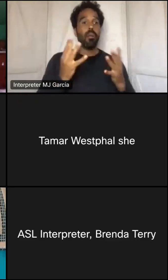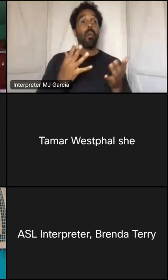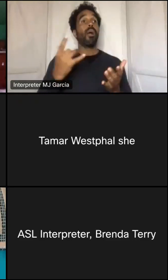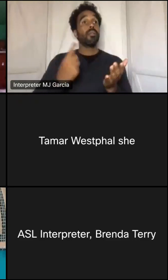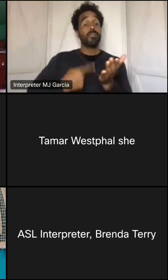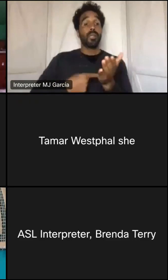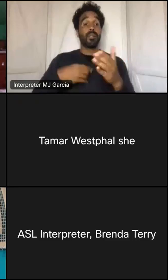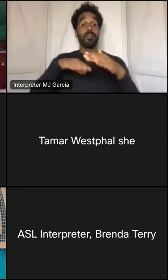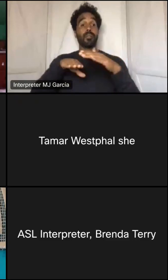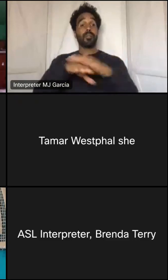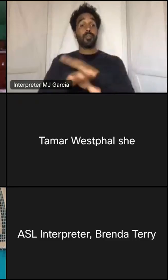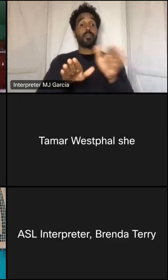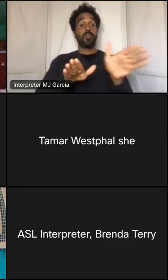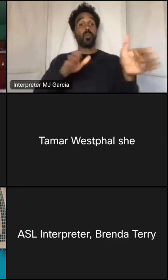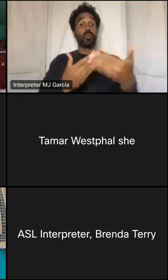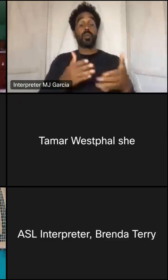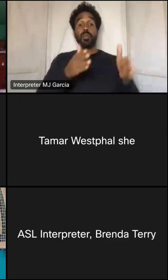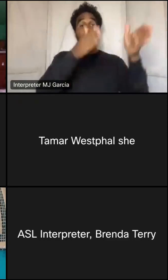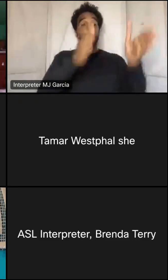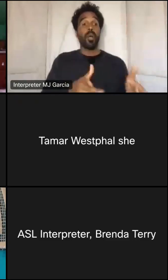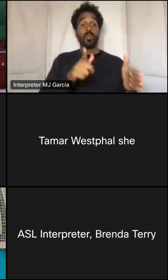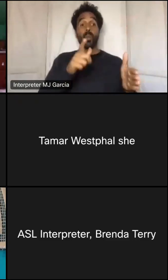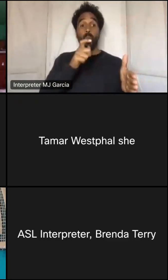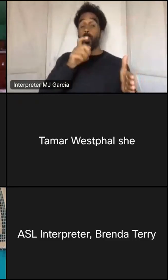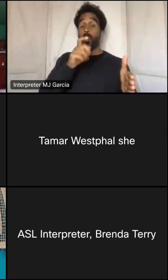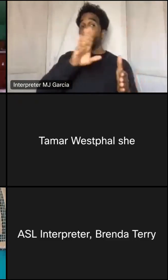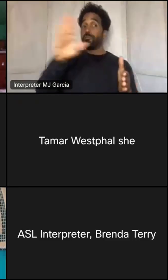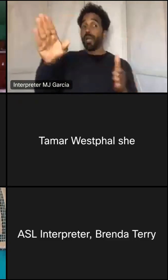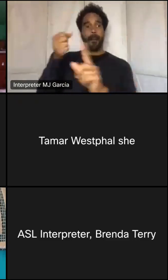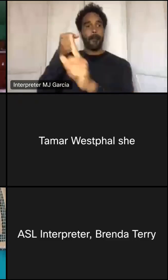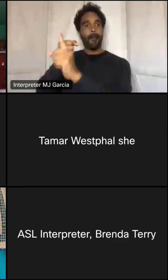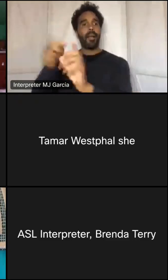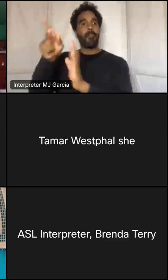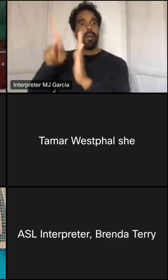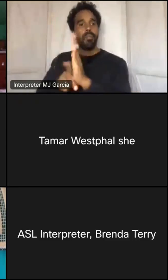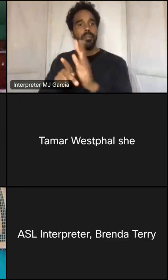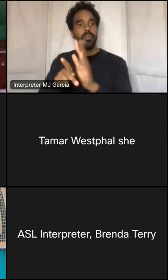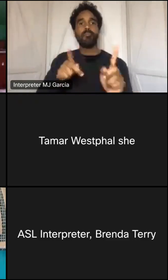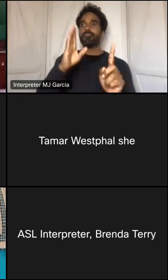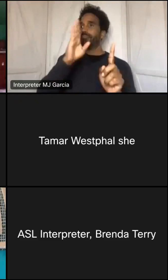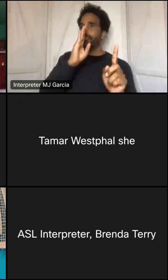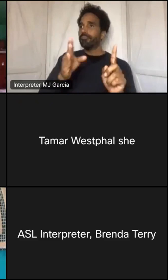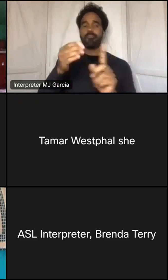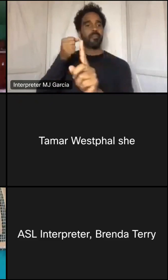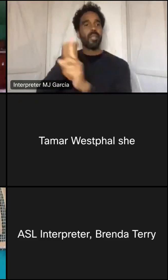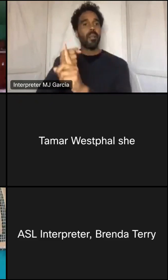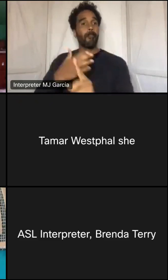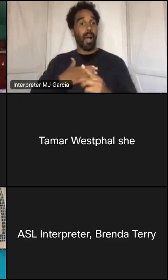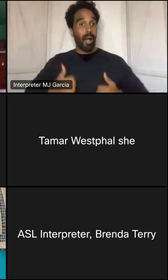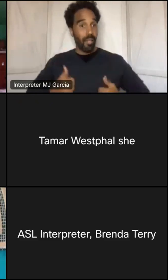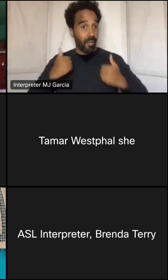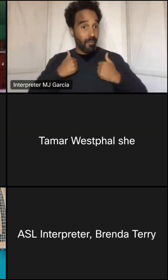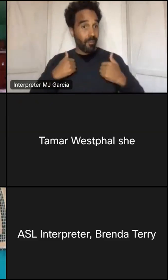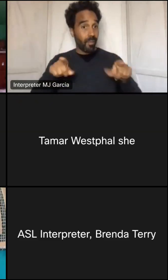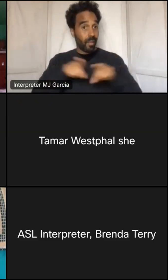with people who have direct influence on policy, they have direct influence on things that happen about my life as a